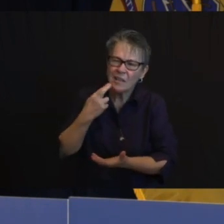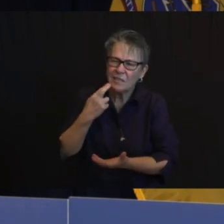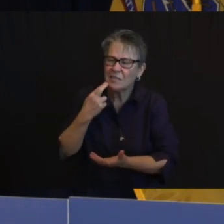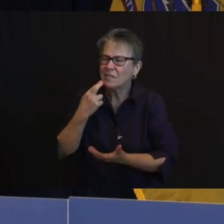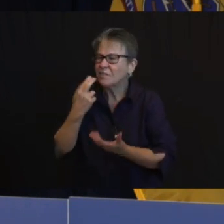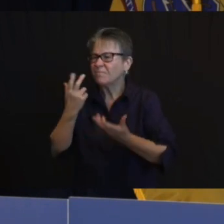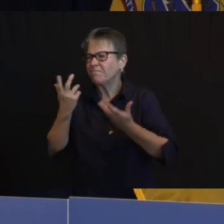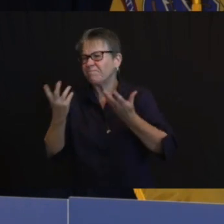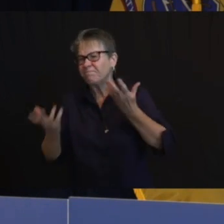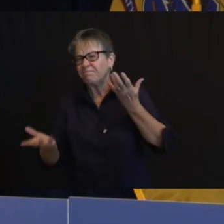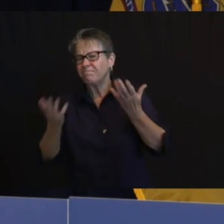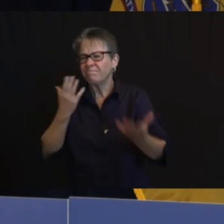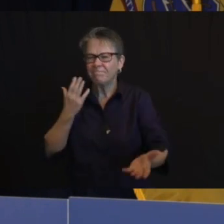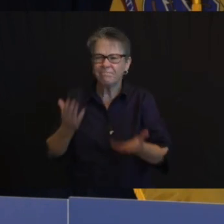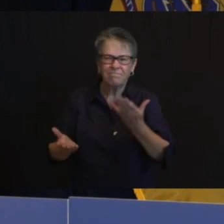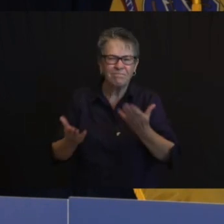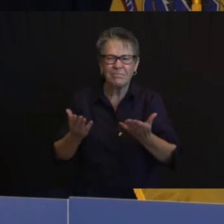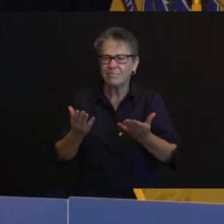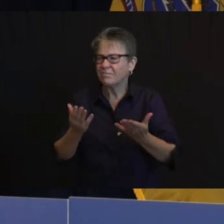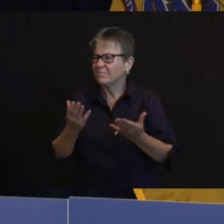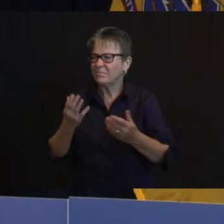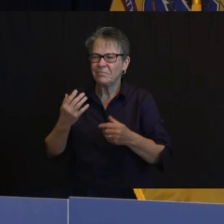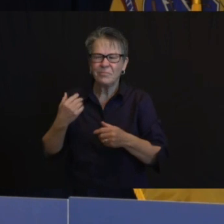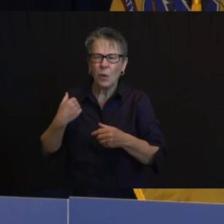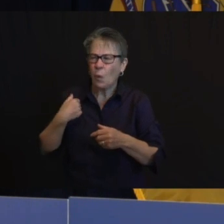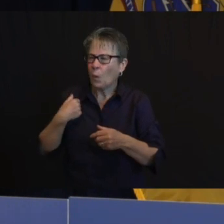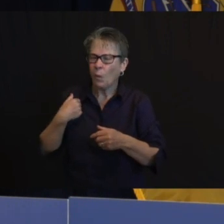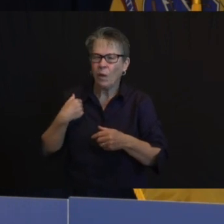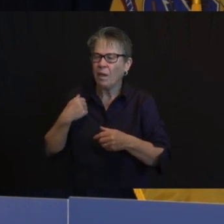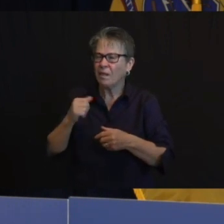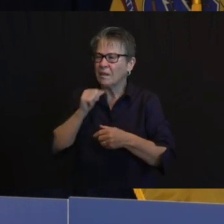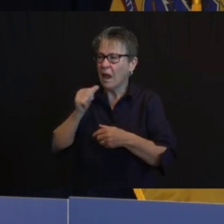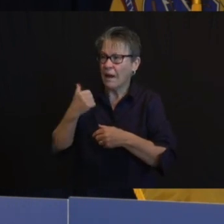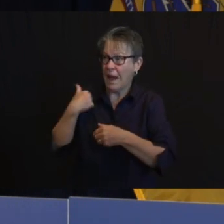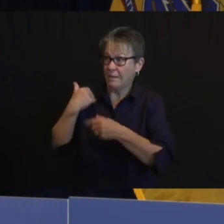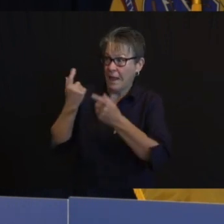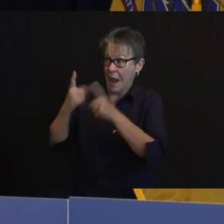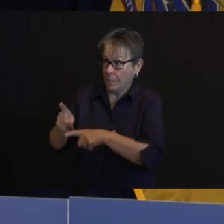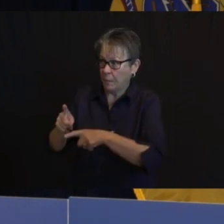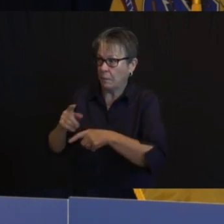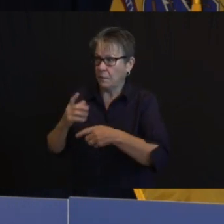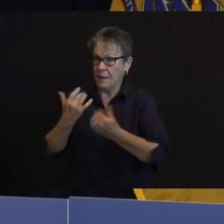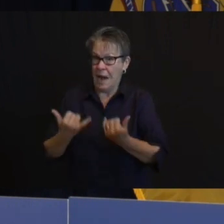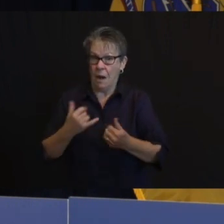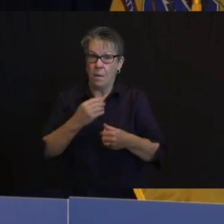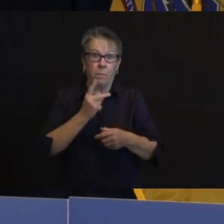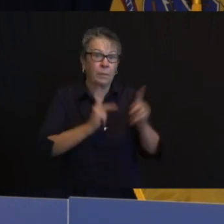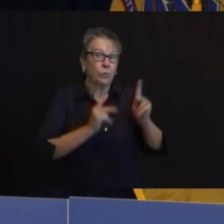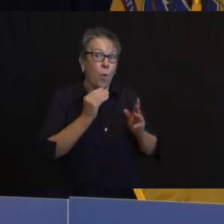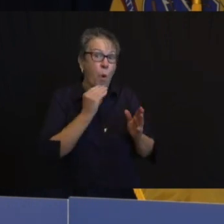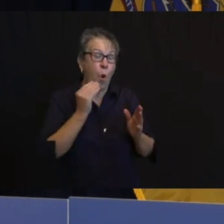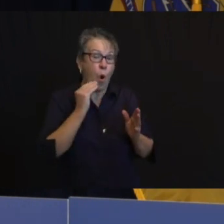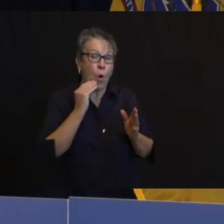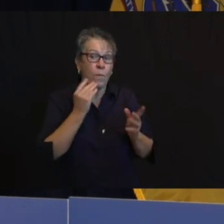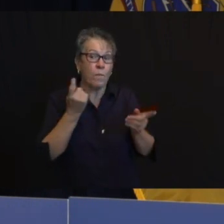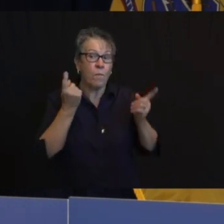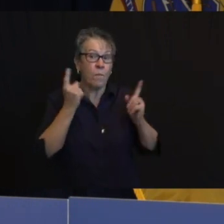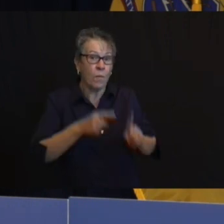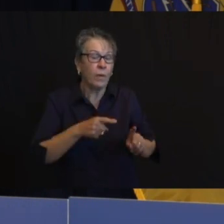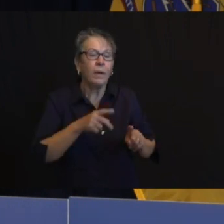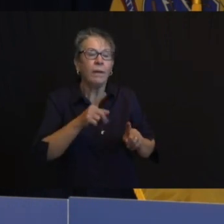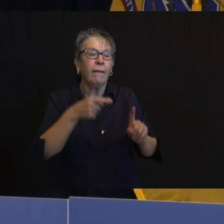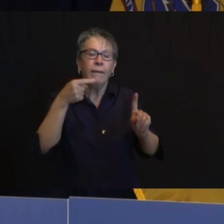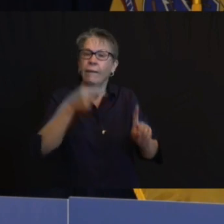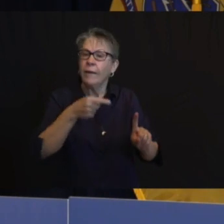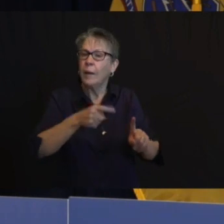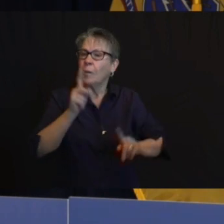going to be happening in people's homes, where it's not going to be as easily seen that there was a specific outbreak associated with a particular place. So we're going